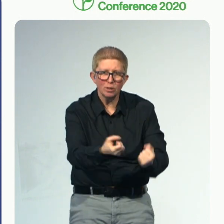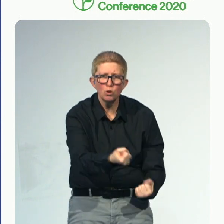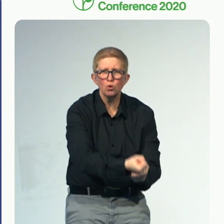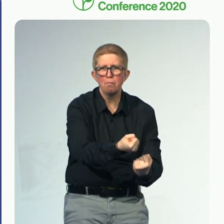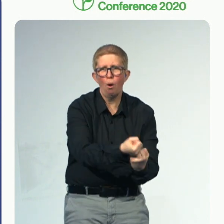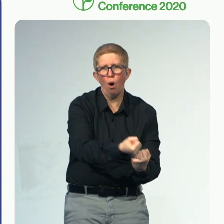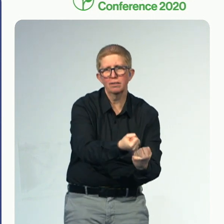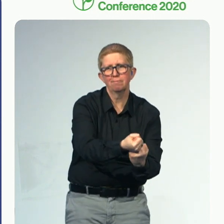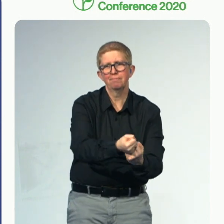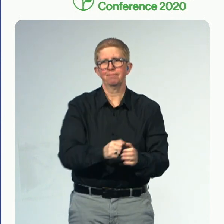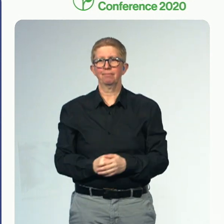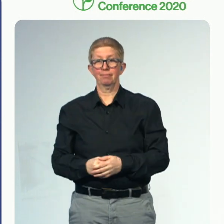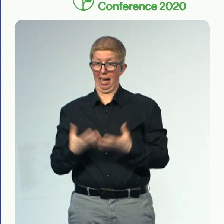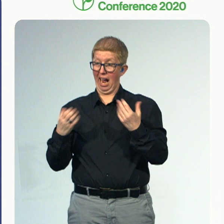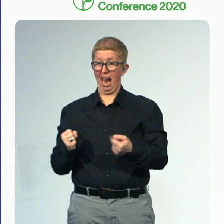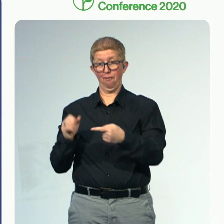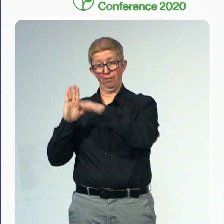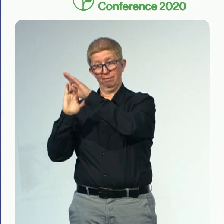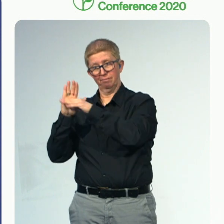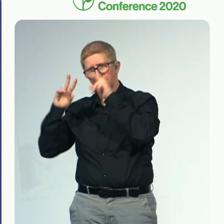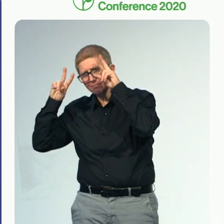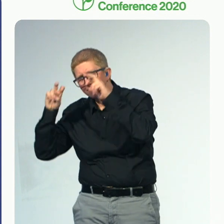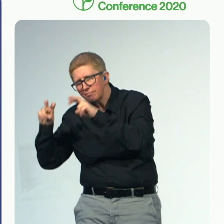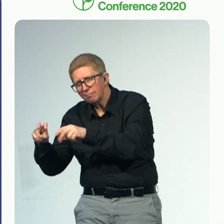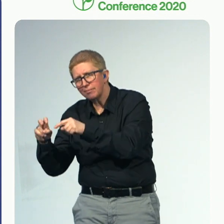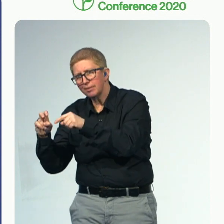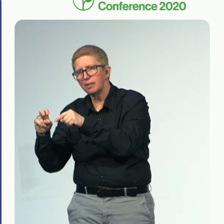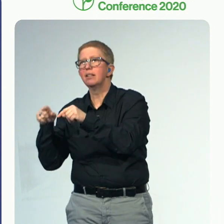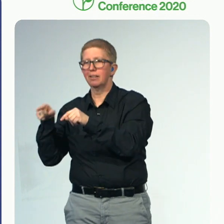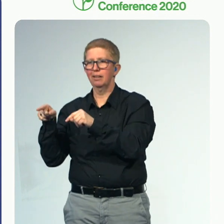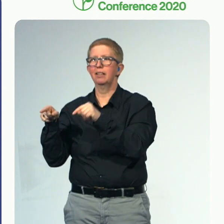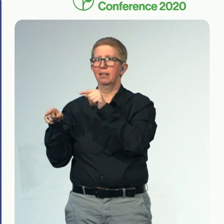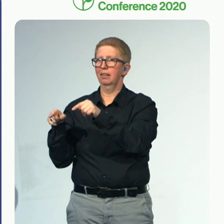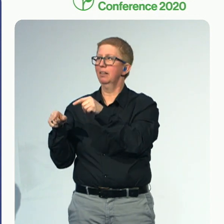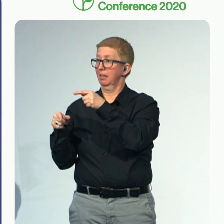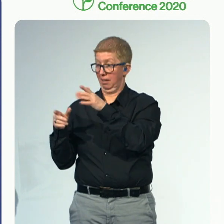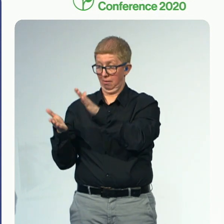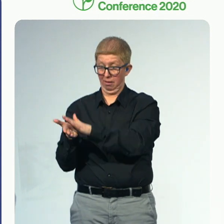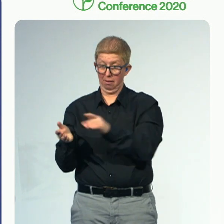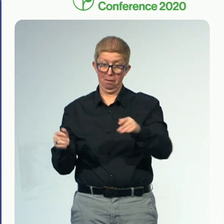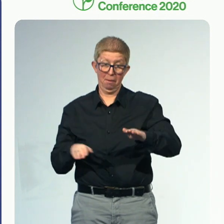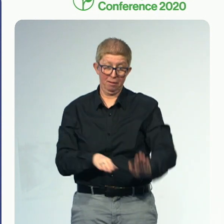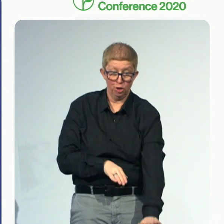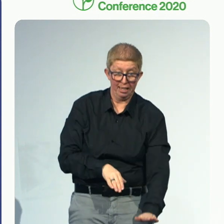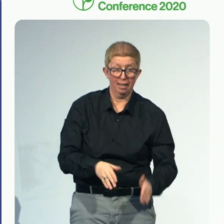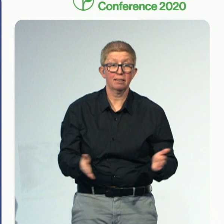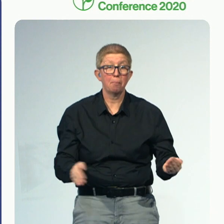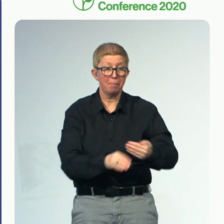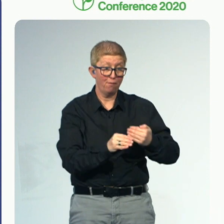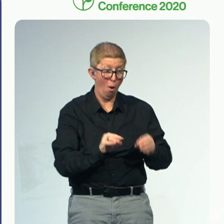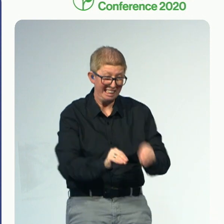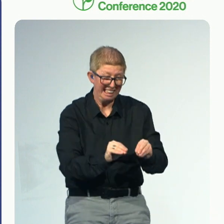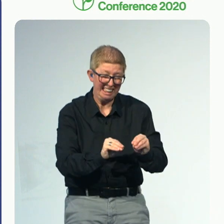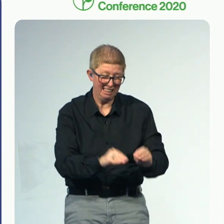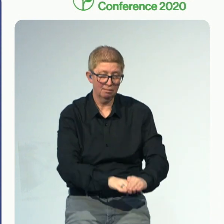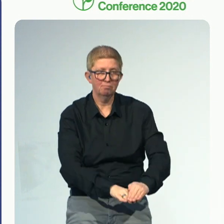you know, if you start there, you can mitigate problems earlier, improve learning outcomes. And I tell you, this is even more so for children with